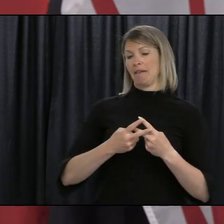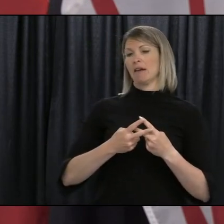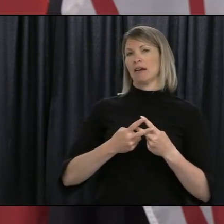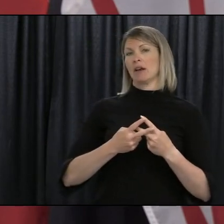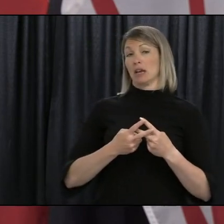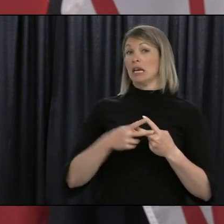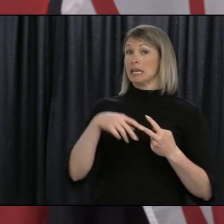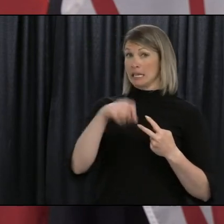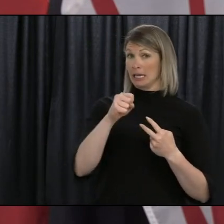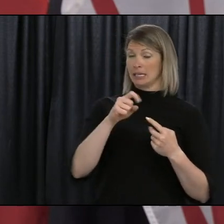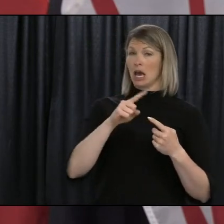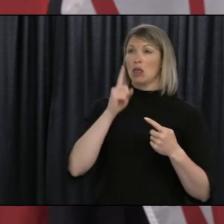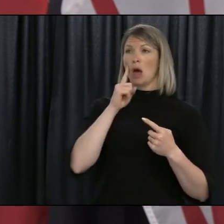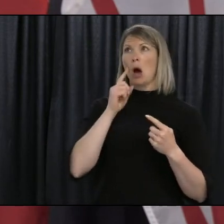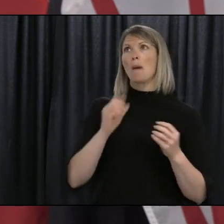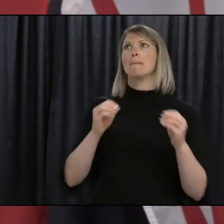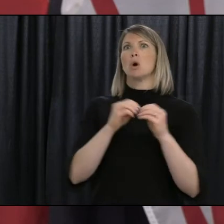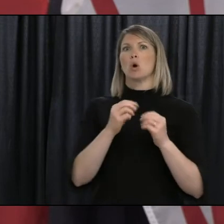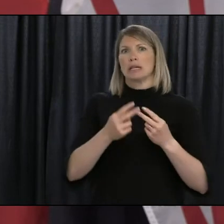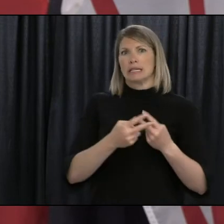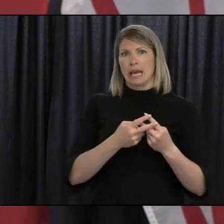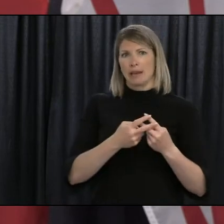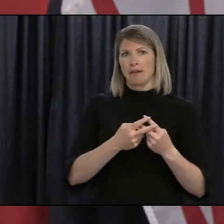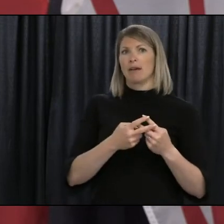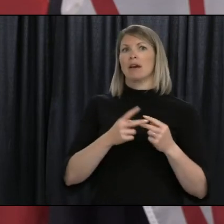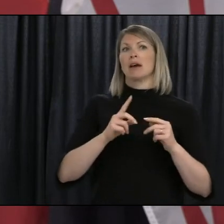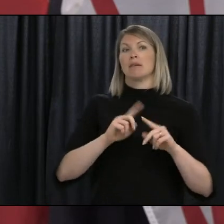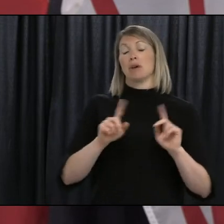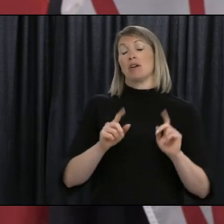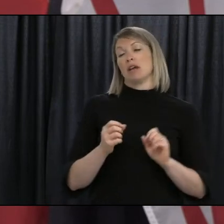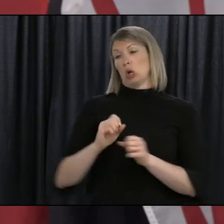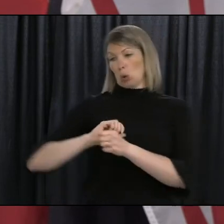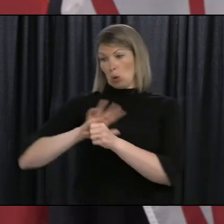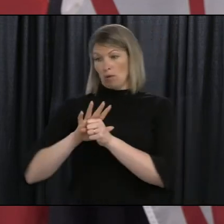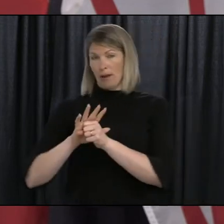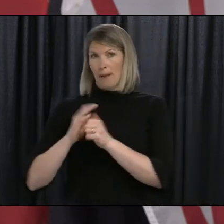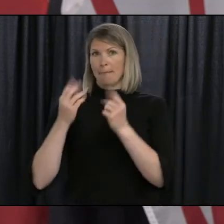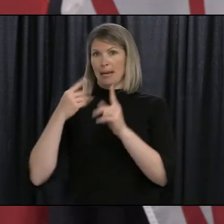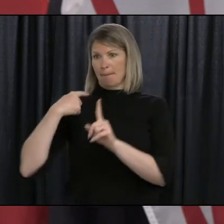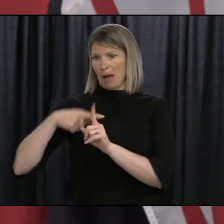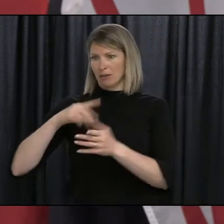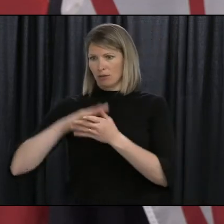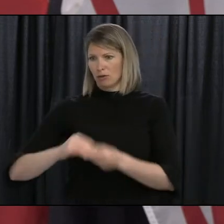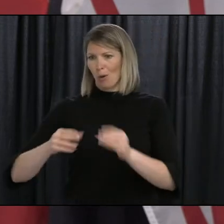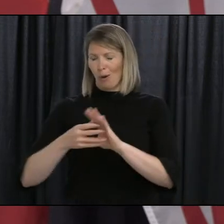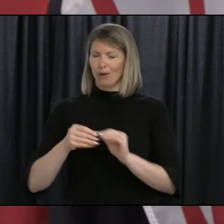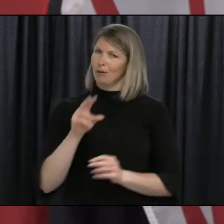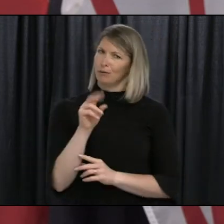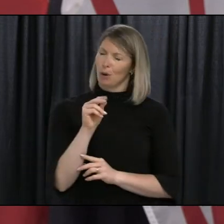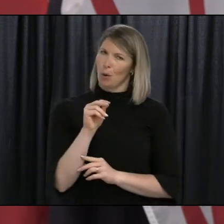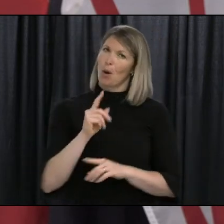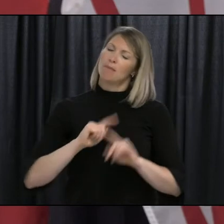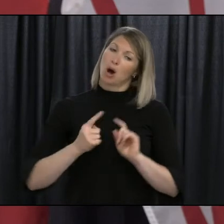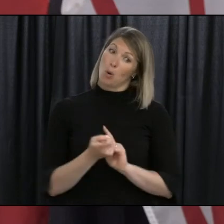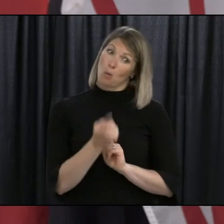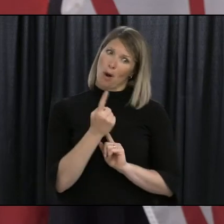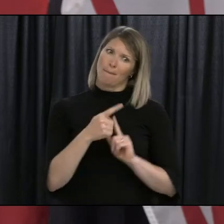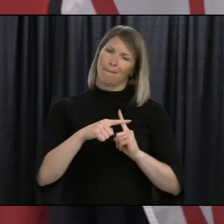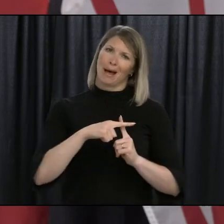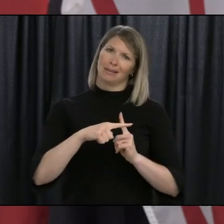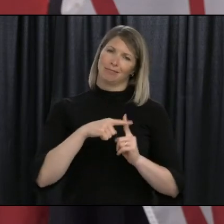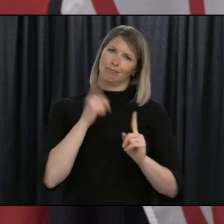anticipated. There's not much positive came out of COVID, but one of the positive outshoots is perhaps the fact